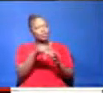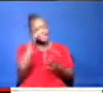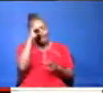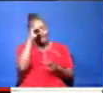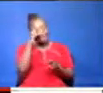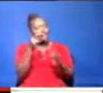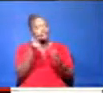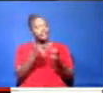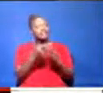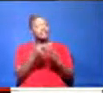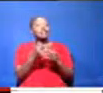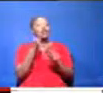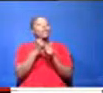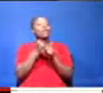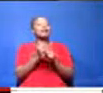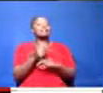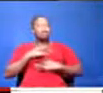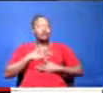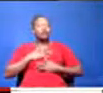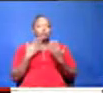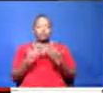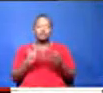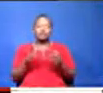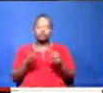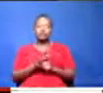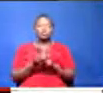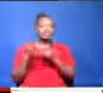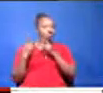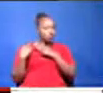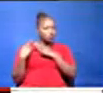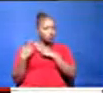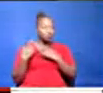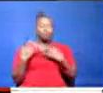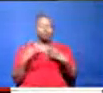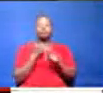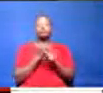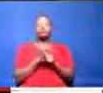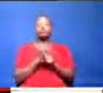decent thing that most responsible people do. You resign.